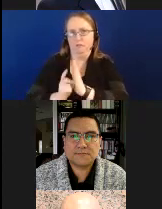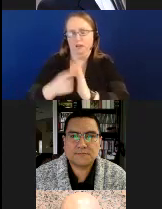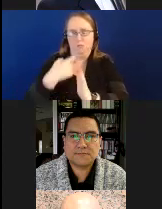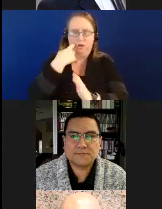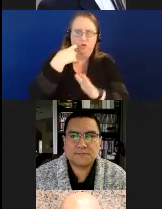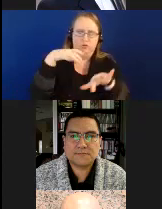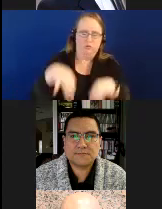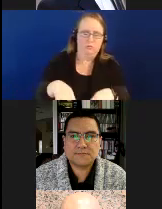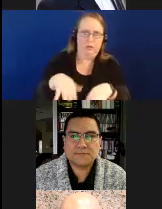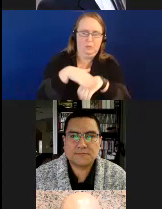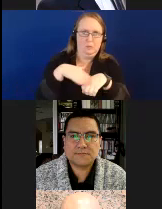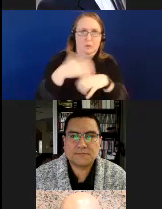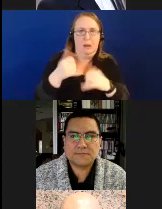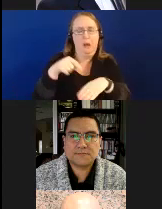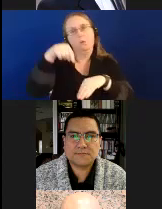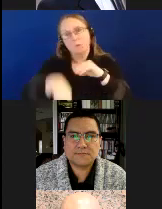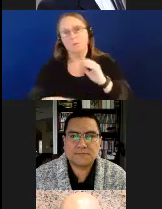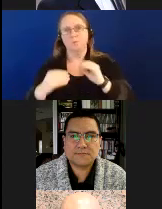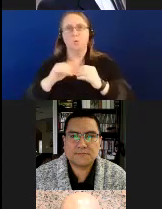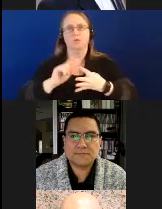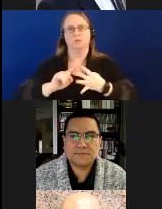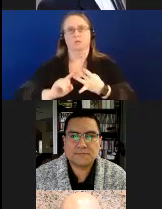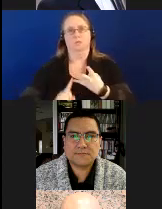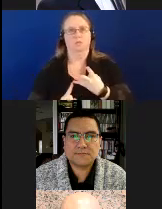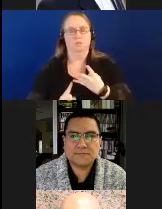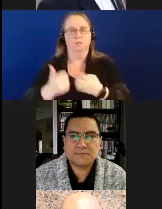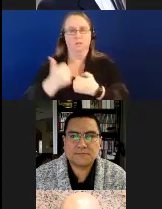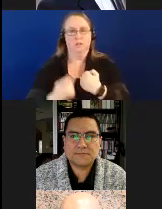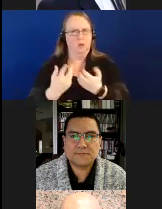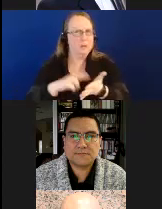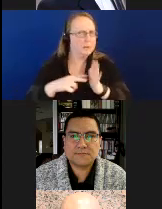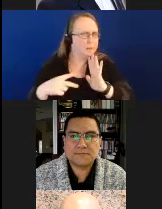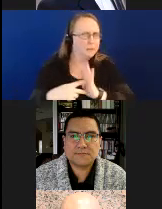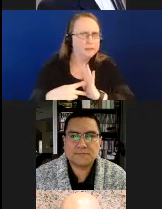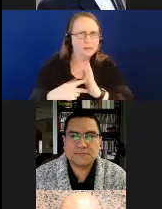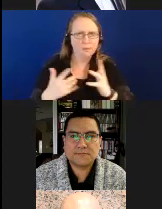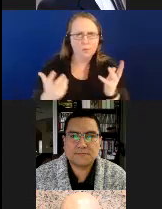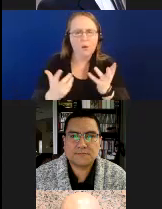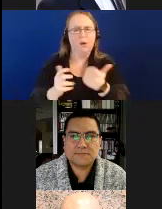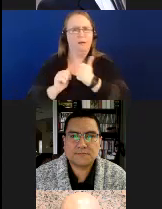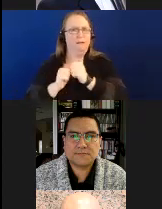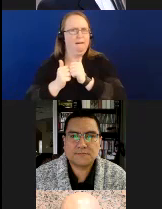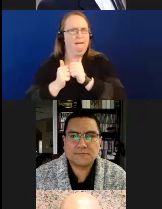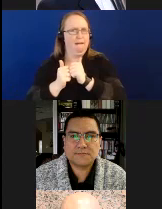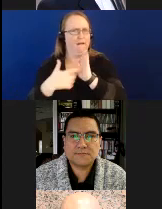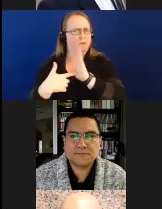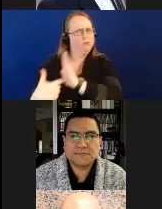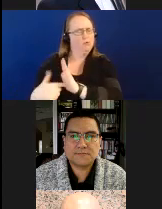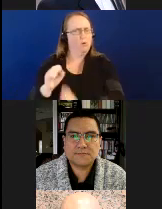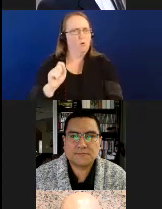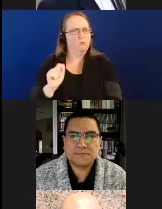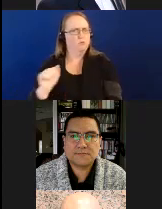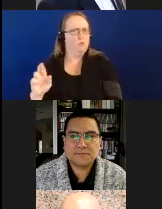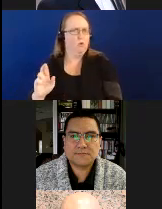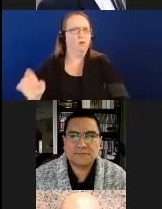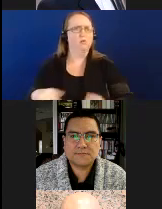through and just give a little bit more detail about what these mean and how this is going to be reflected in STAAR. So we start with